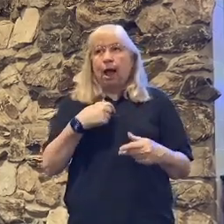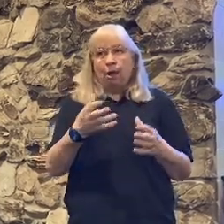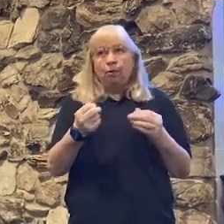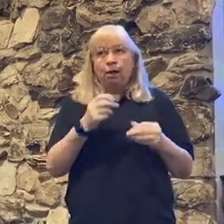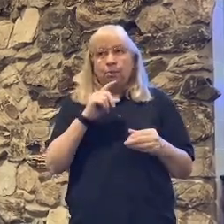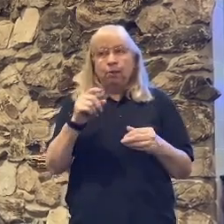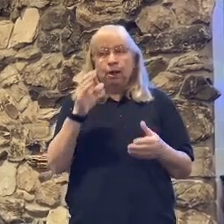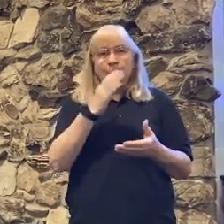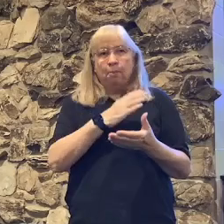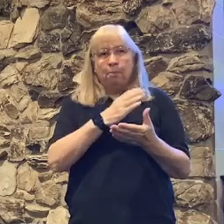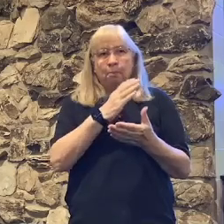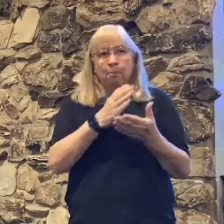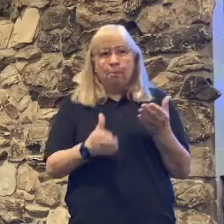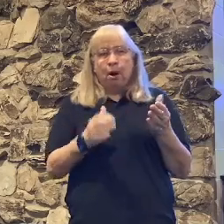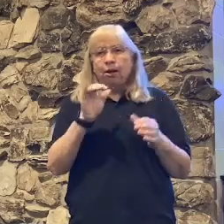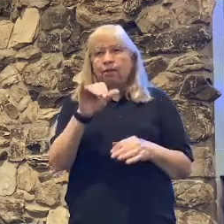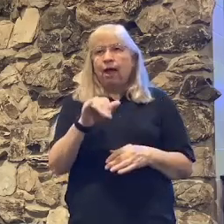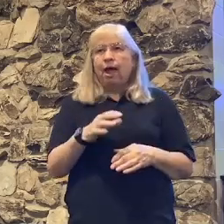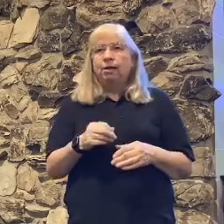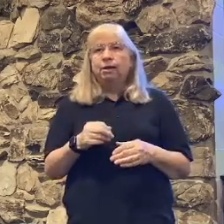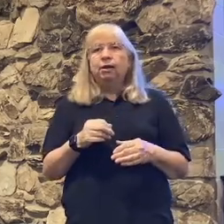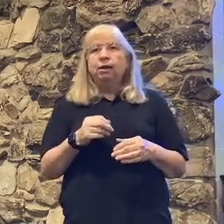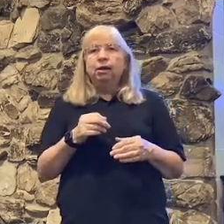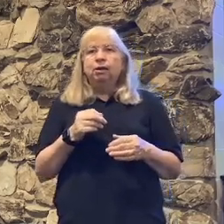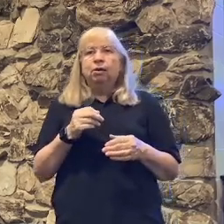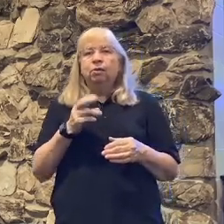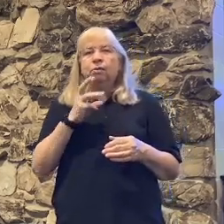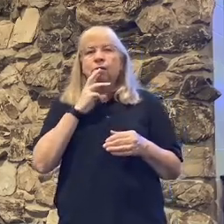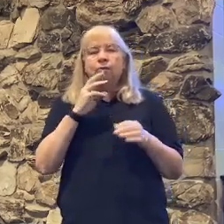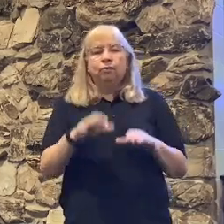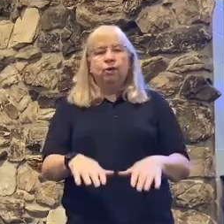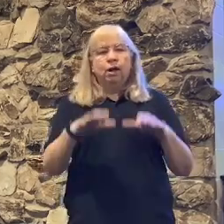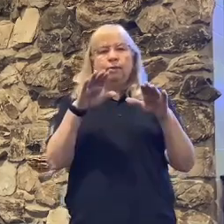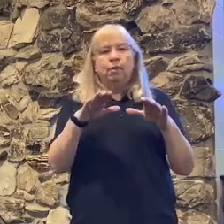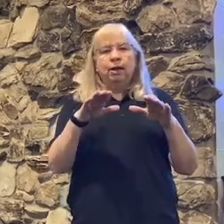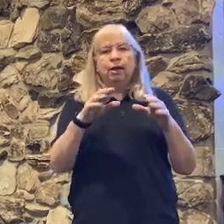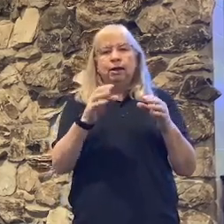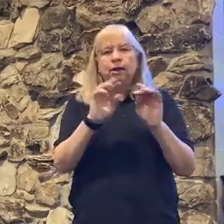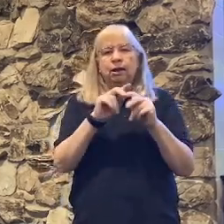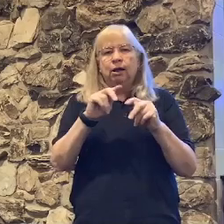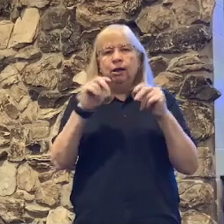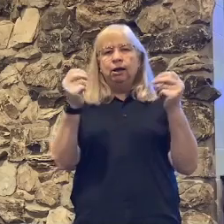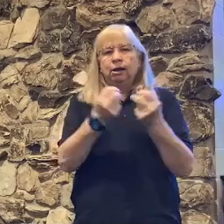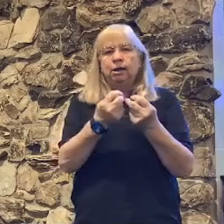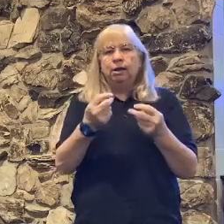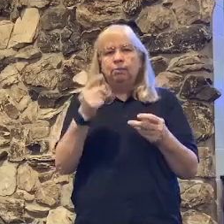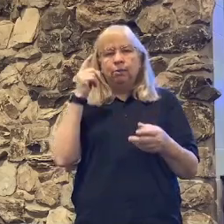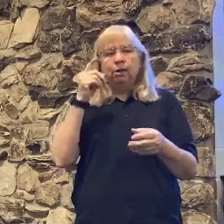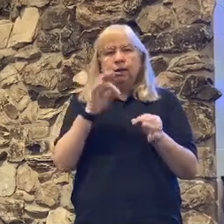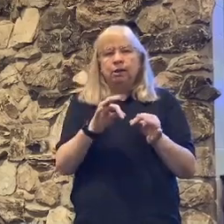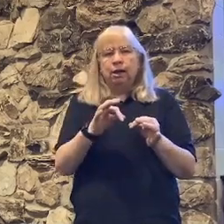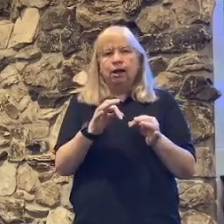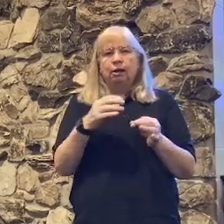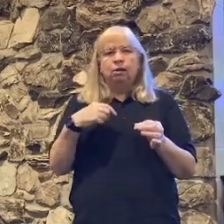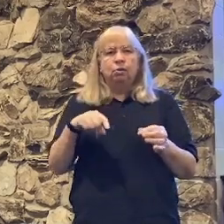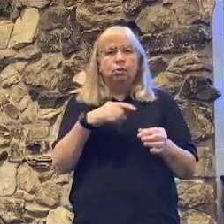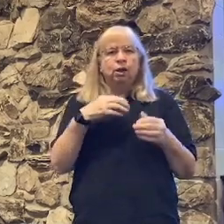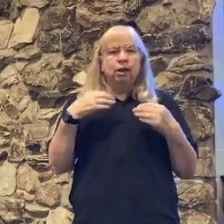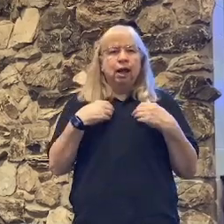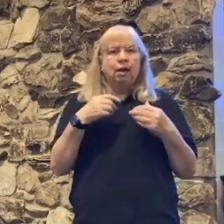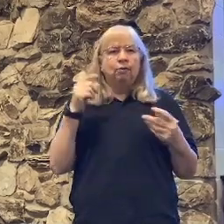Awesome. The Flood Bucket Team decided that we would have a goal of